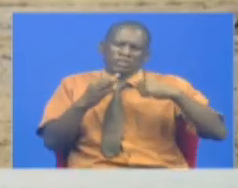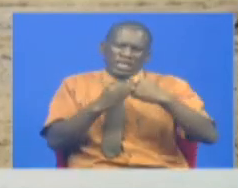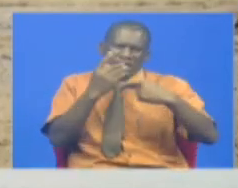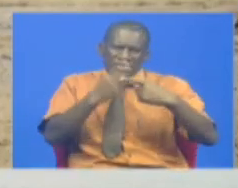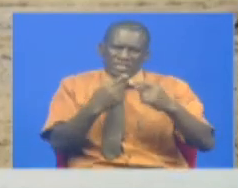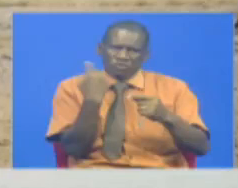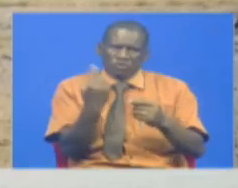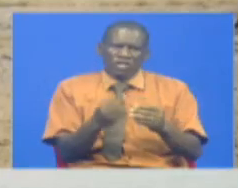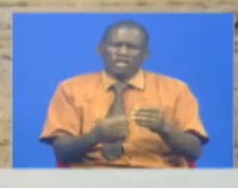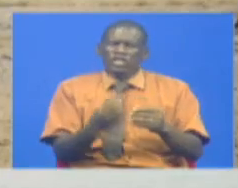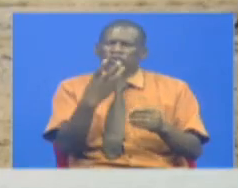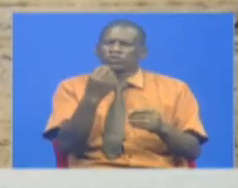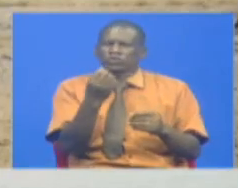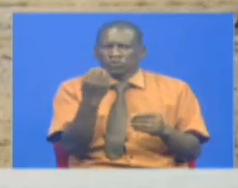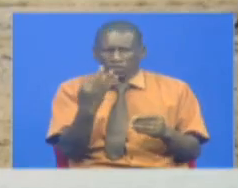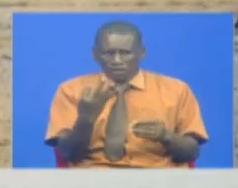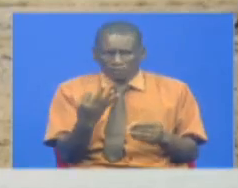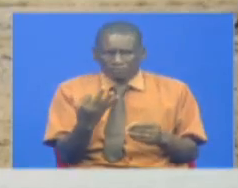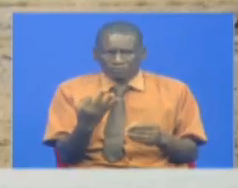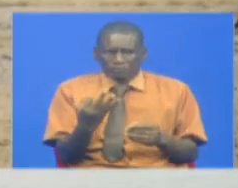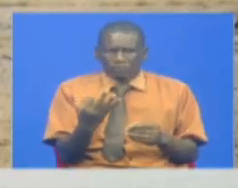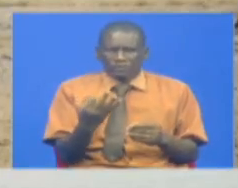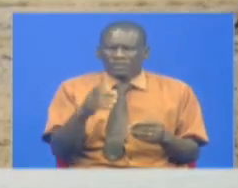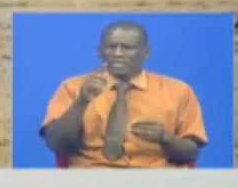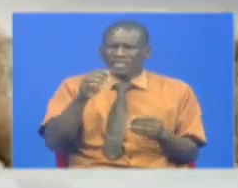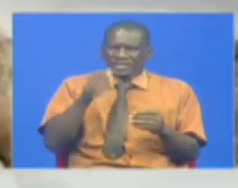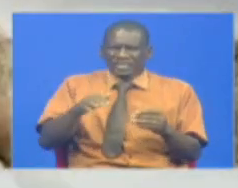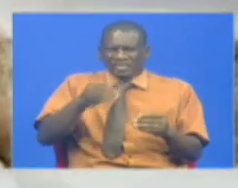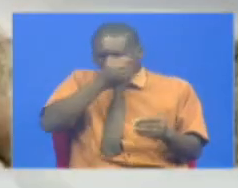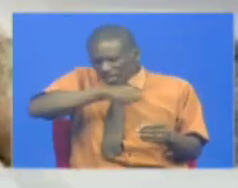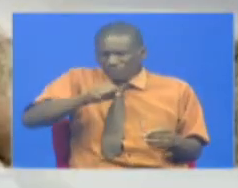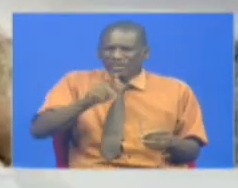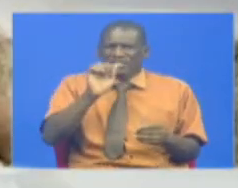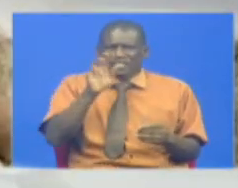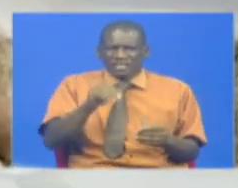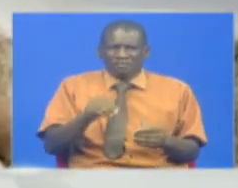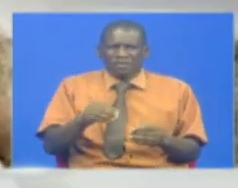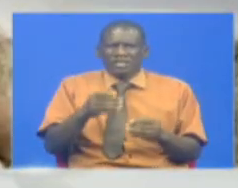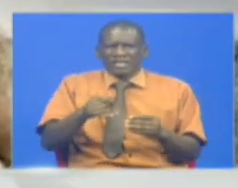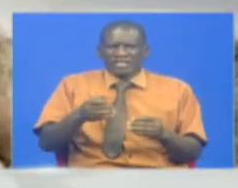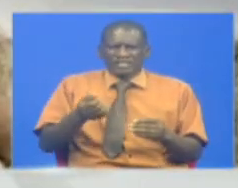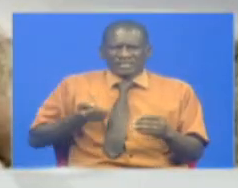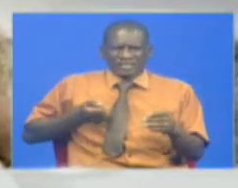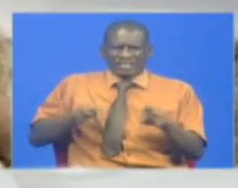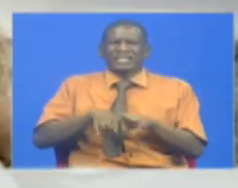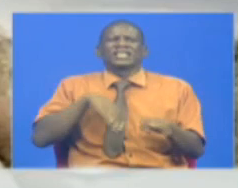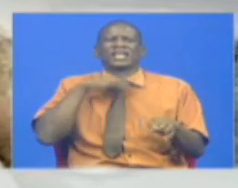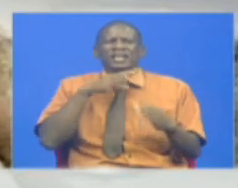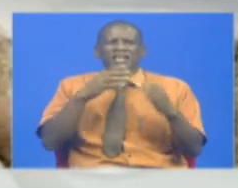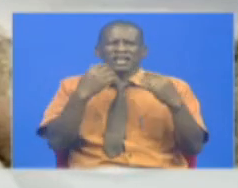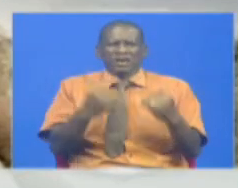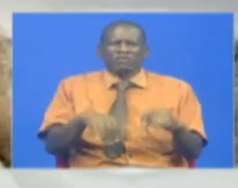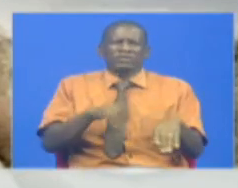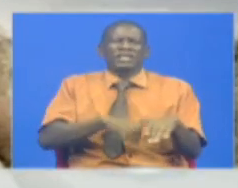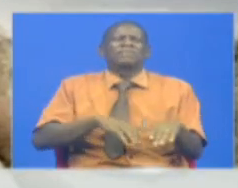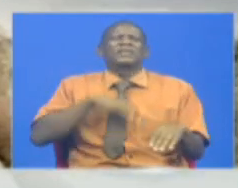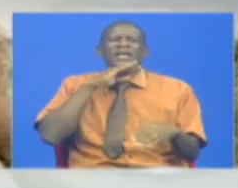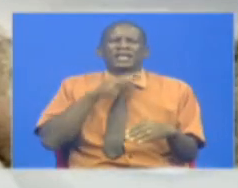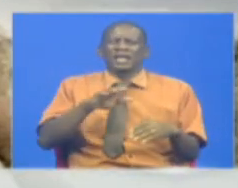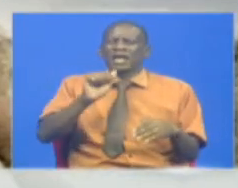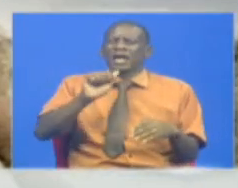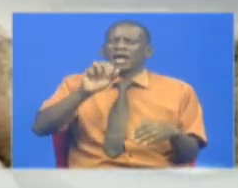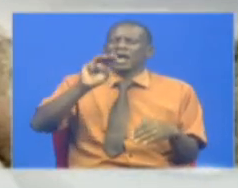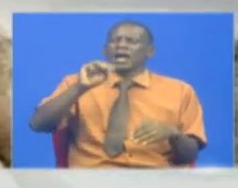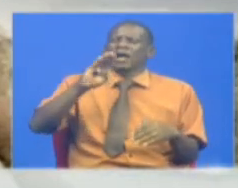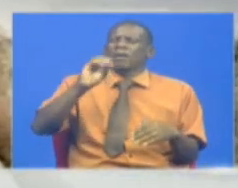2003, Tim lost his much-beloved sister, Tallulah. But months after the iconic Jumbo breathed his last, the Amboseli community